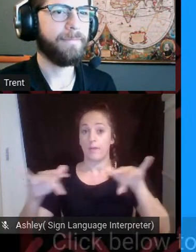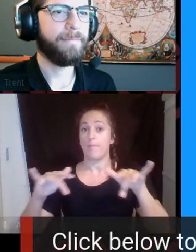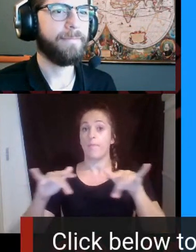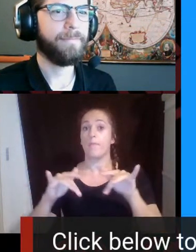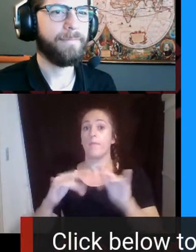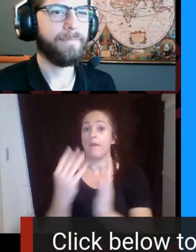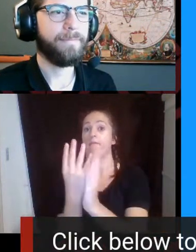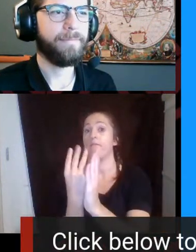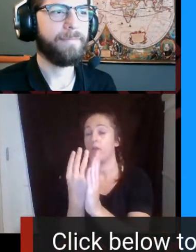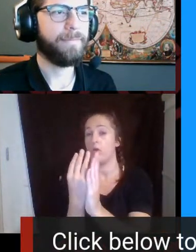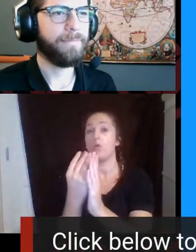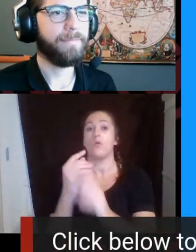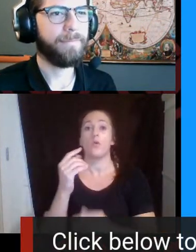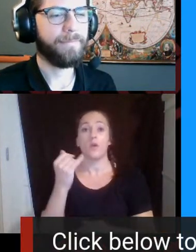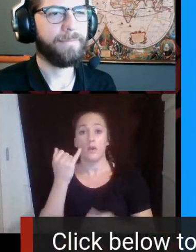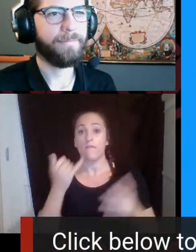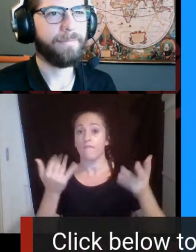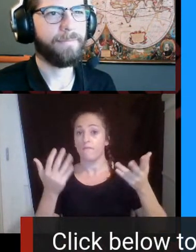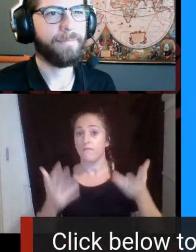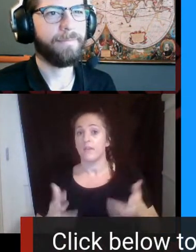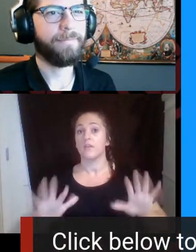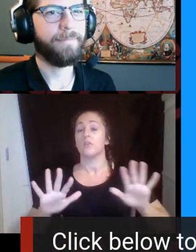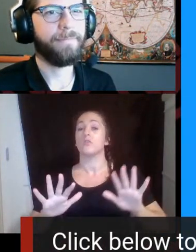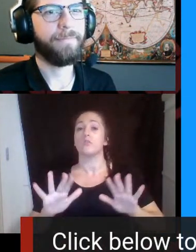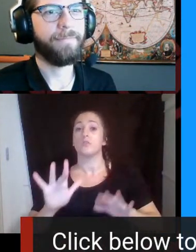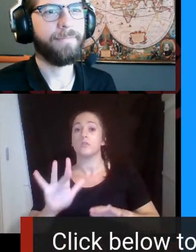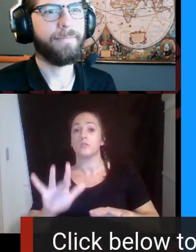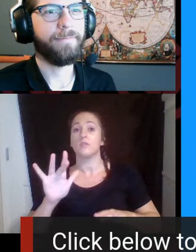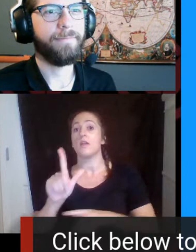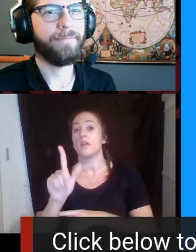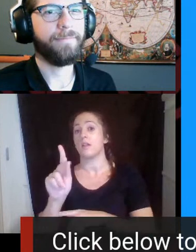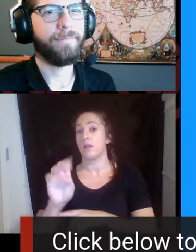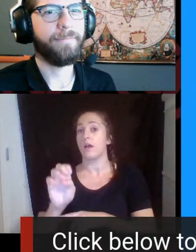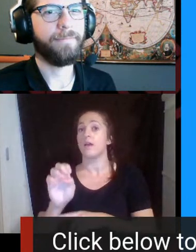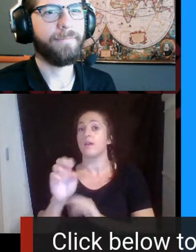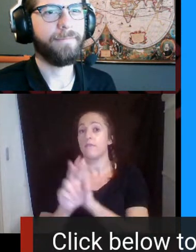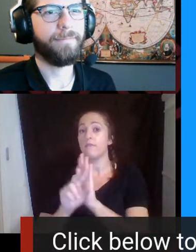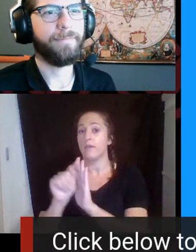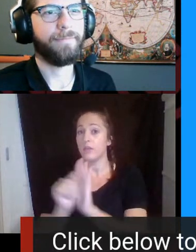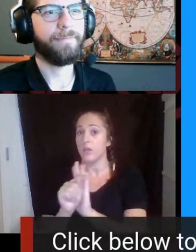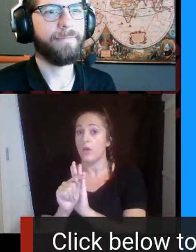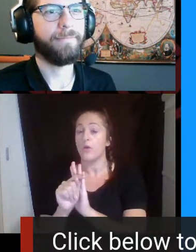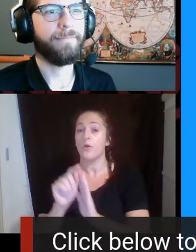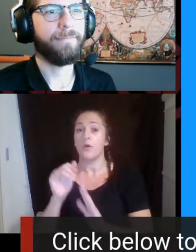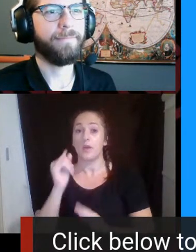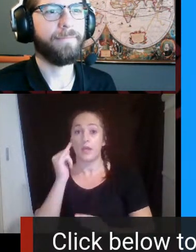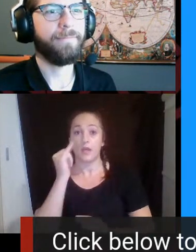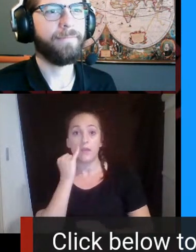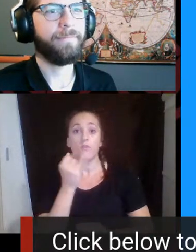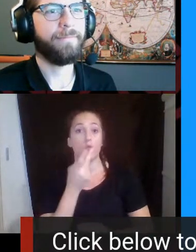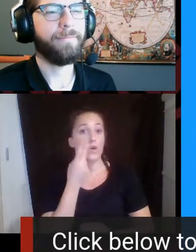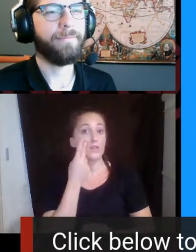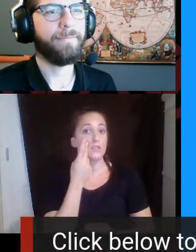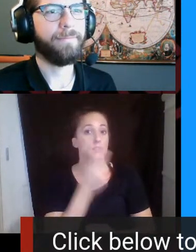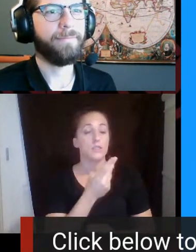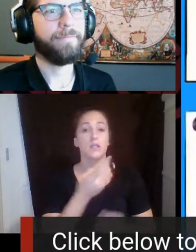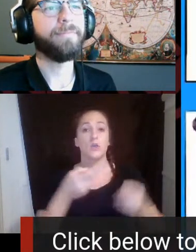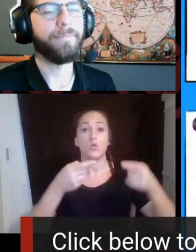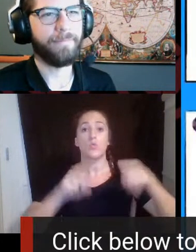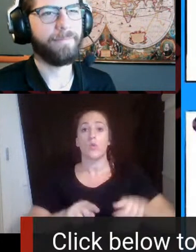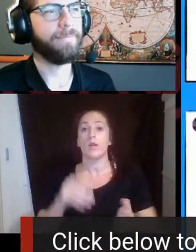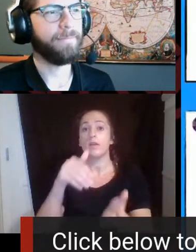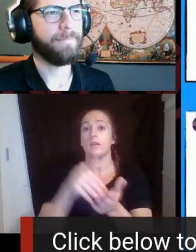channel. Once you subscribe to the channel, if you click the bell, it'll send you a notification anytime we're about to go live so you can stay in the know with